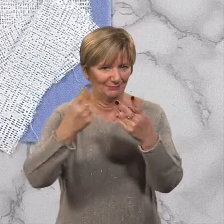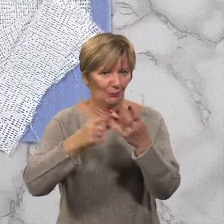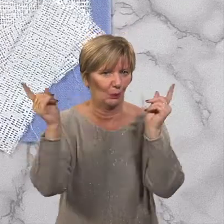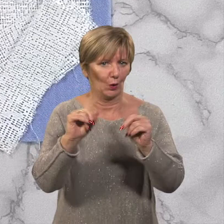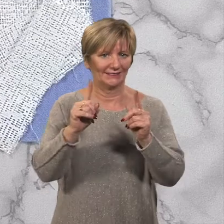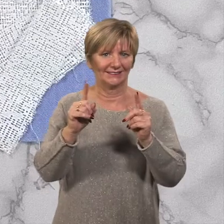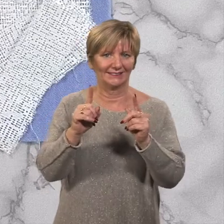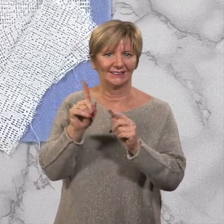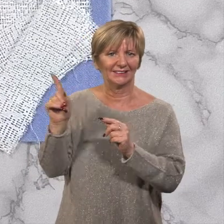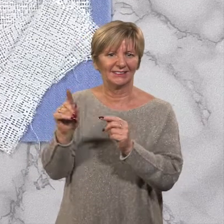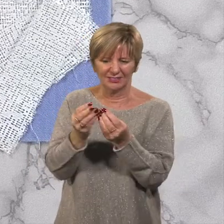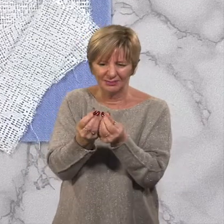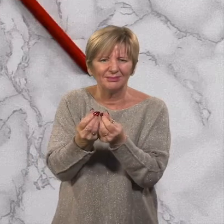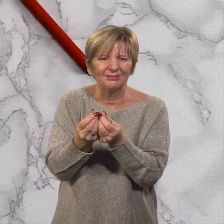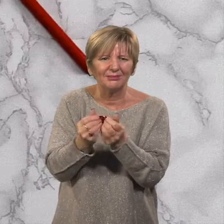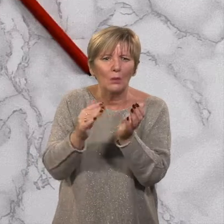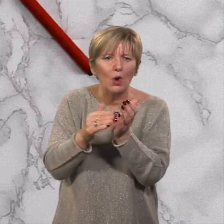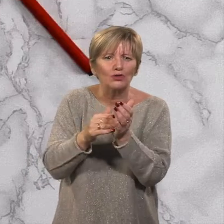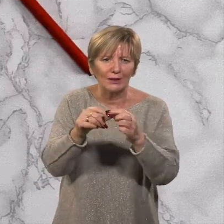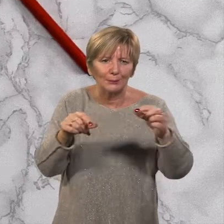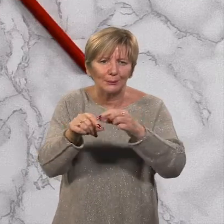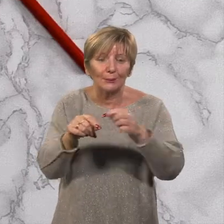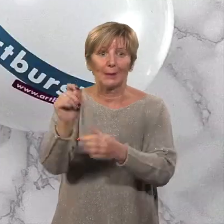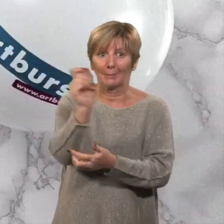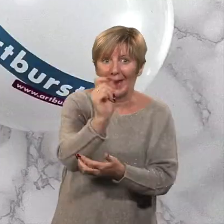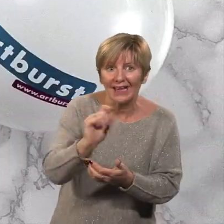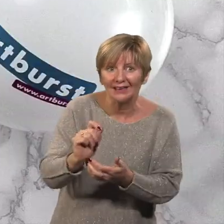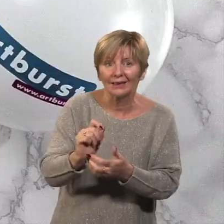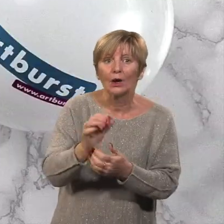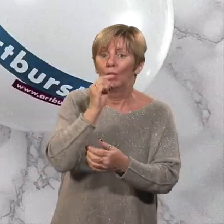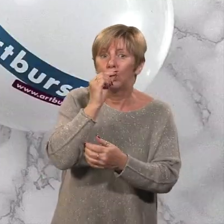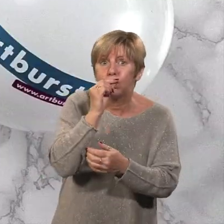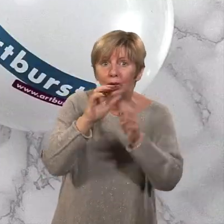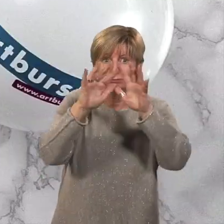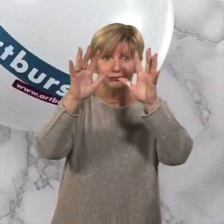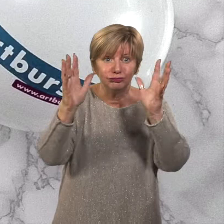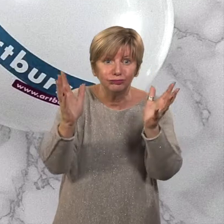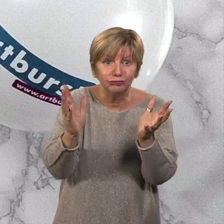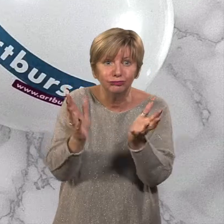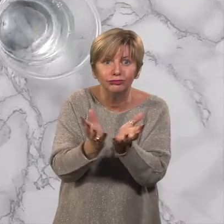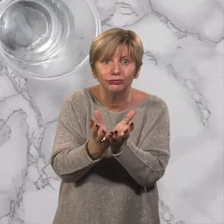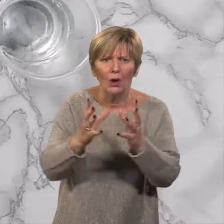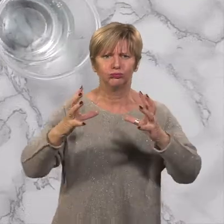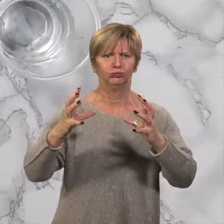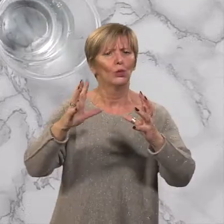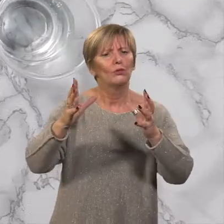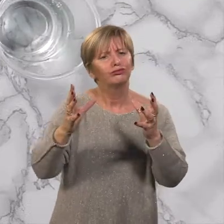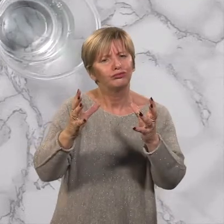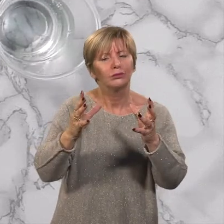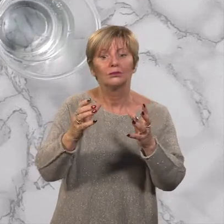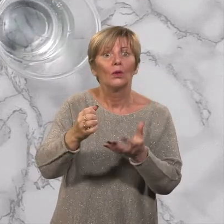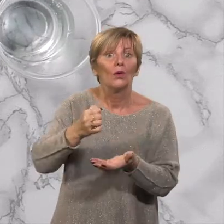some strips of Modroc, a pen, a balloon blown up halfway, a cup of